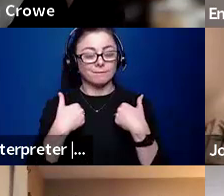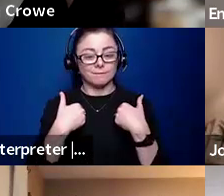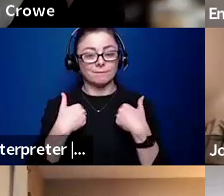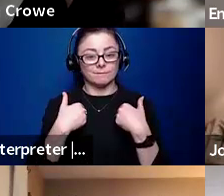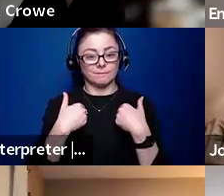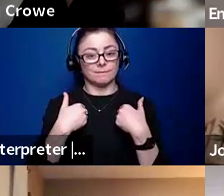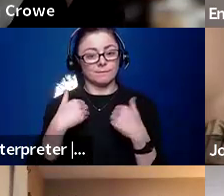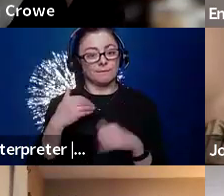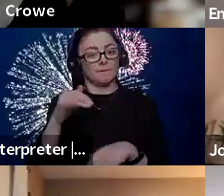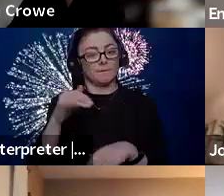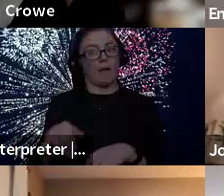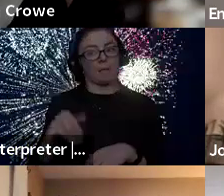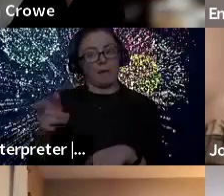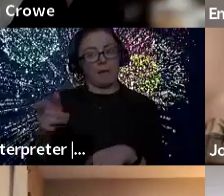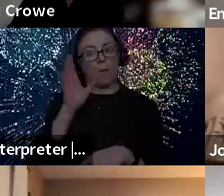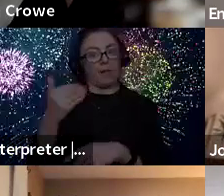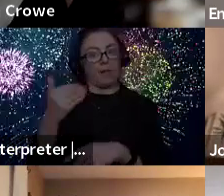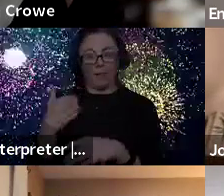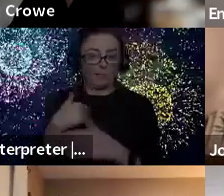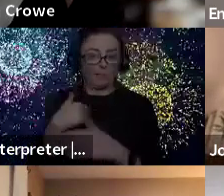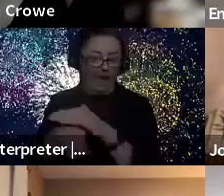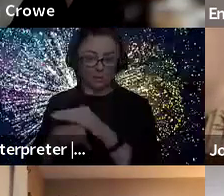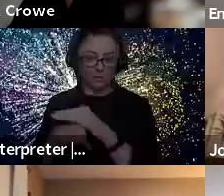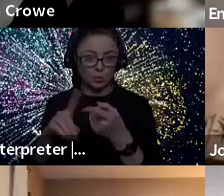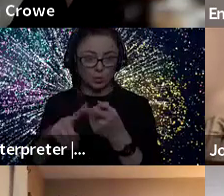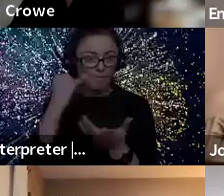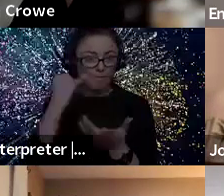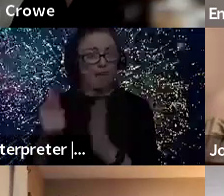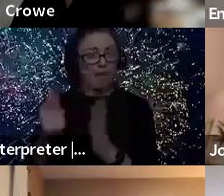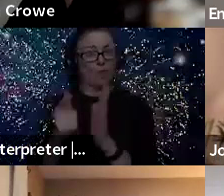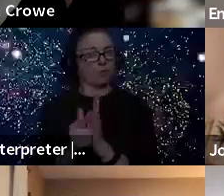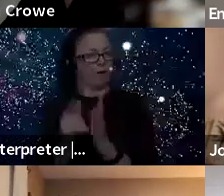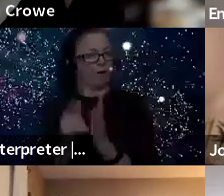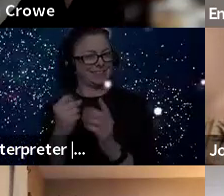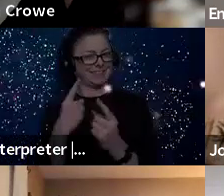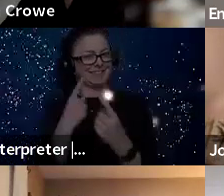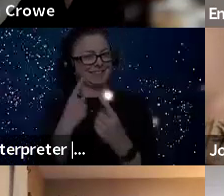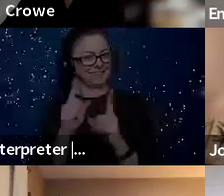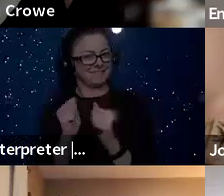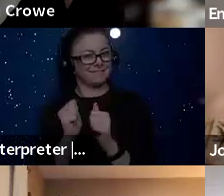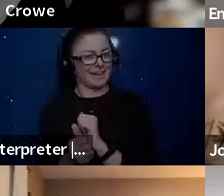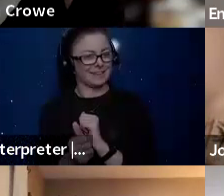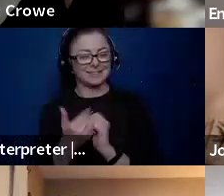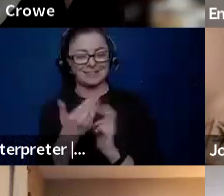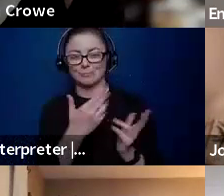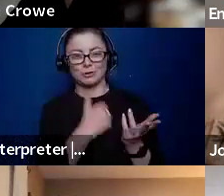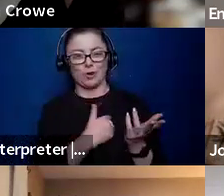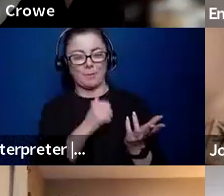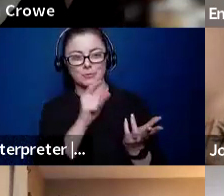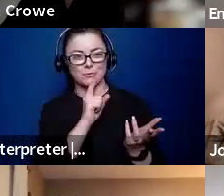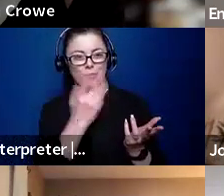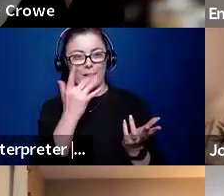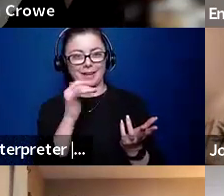to if this law is in effect. And again, I'm glad to see that it's going to be changed, but because of